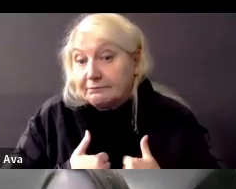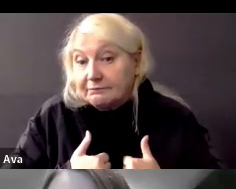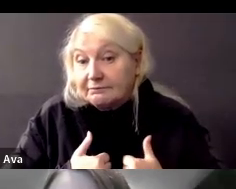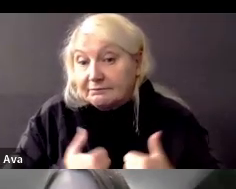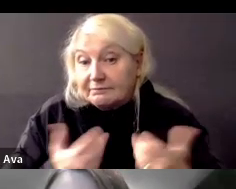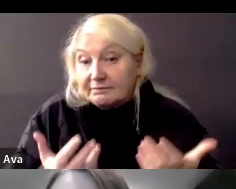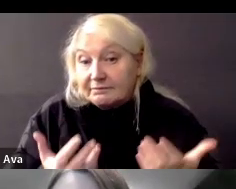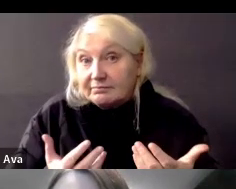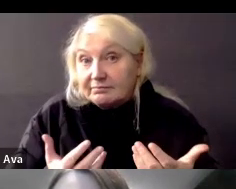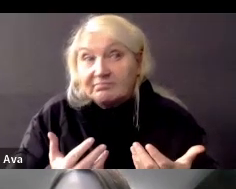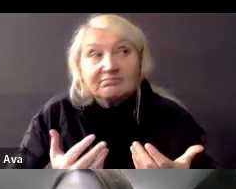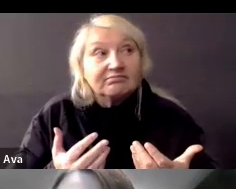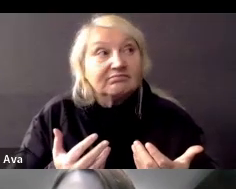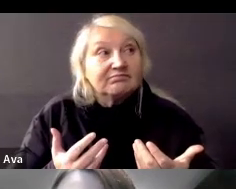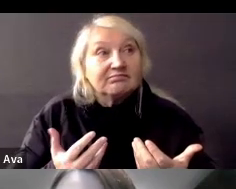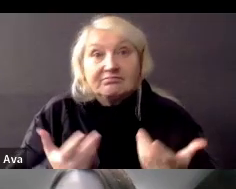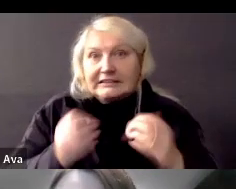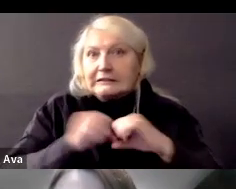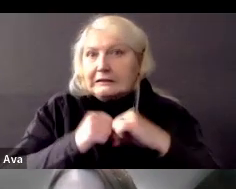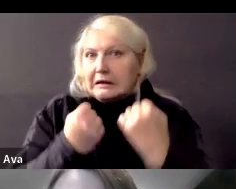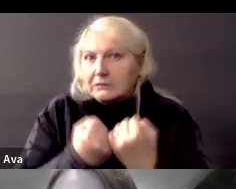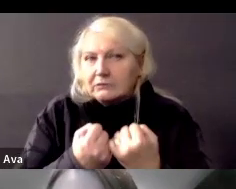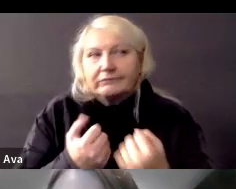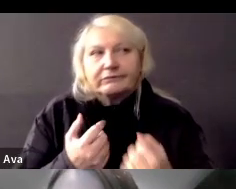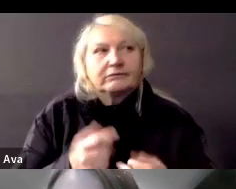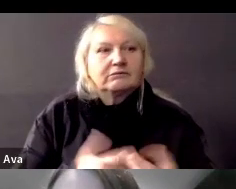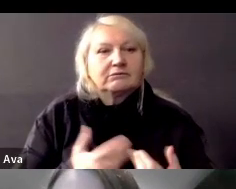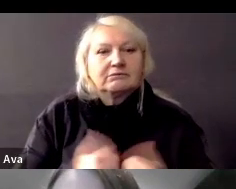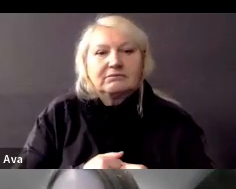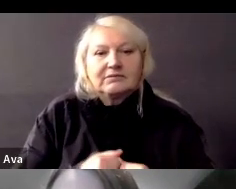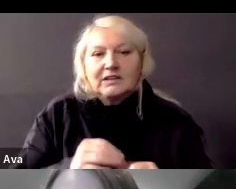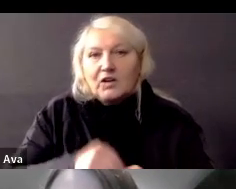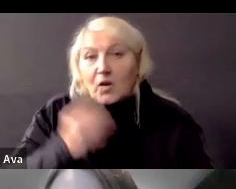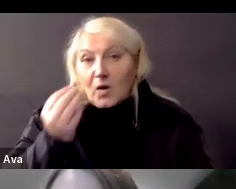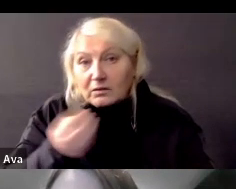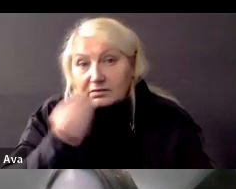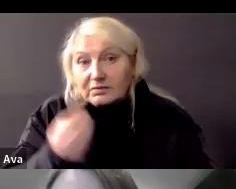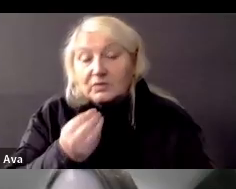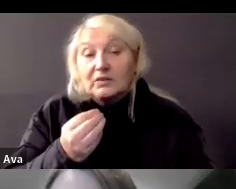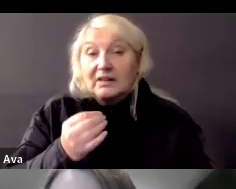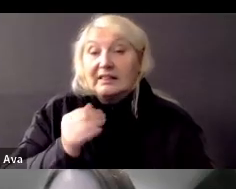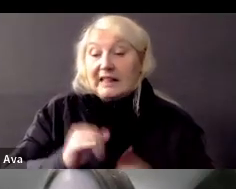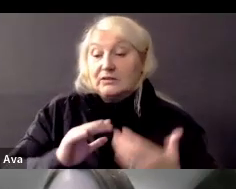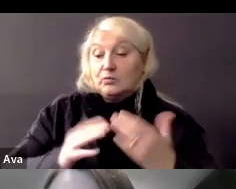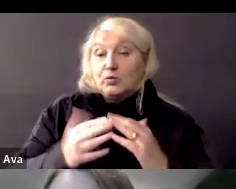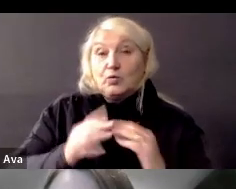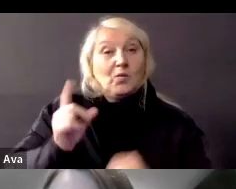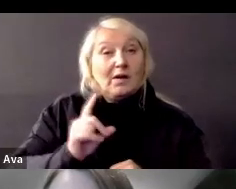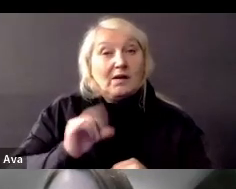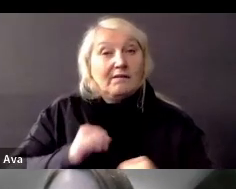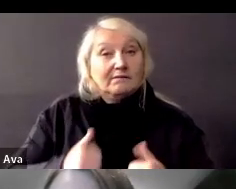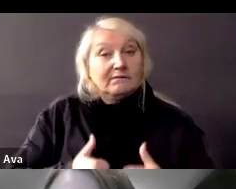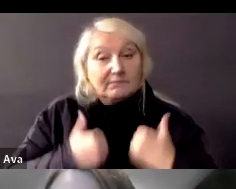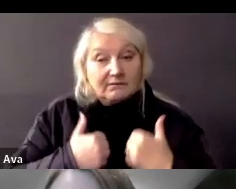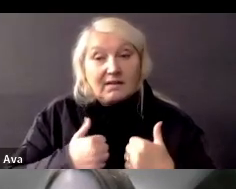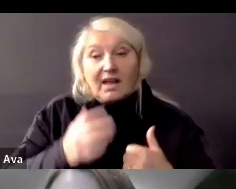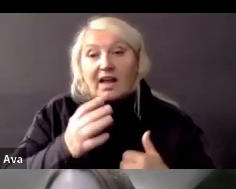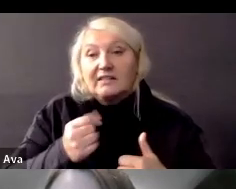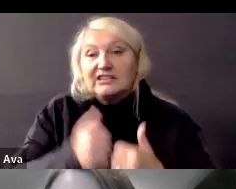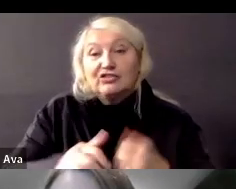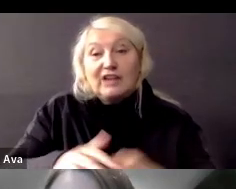Canadian society, Ontario, community in which I live, and the